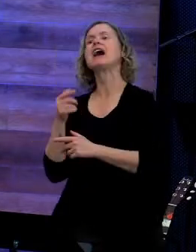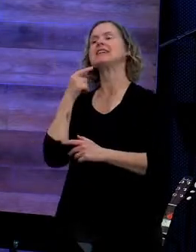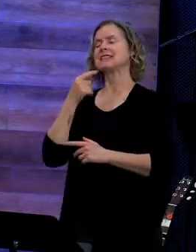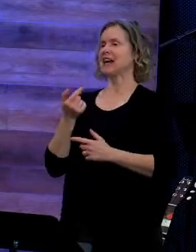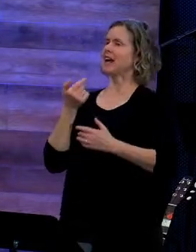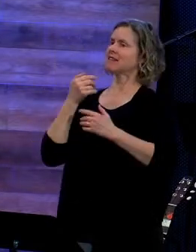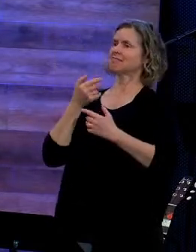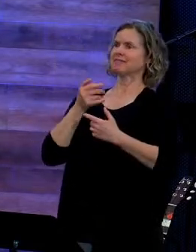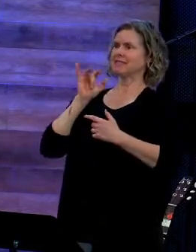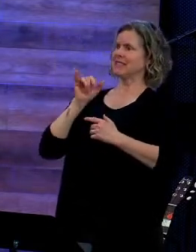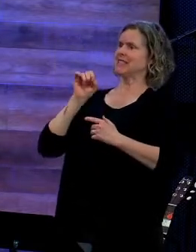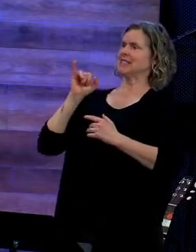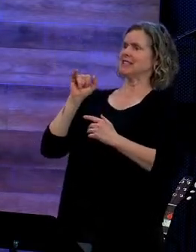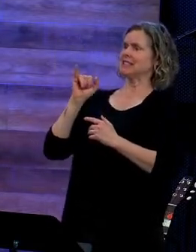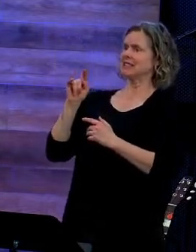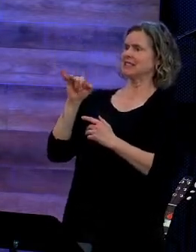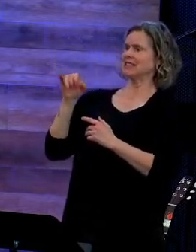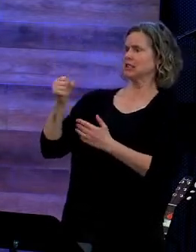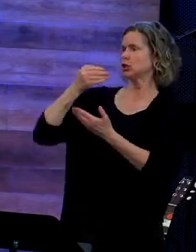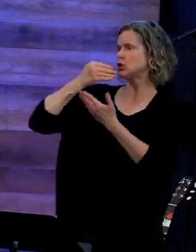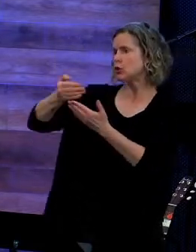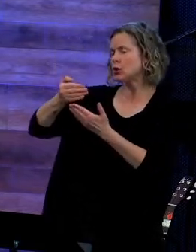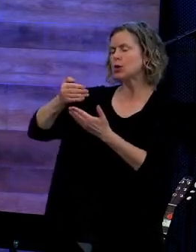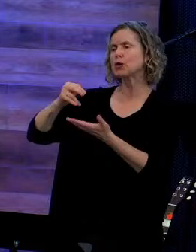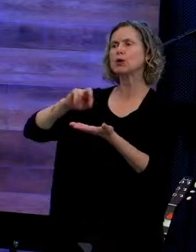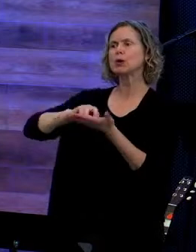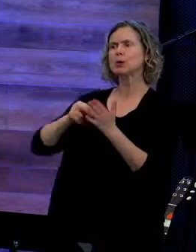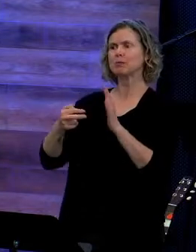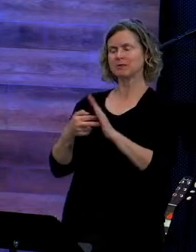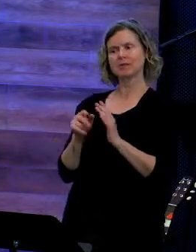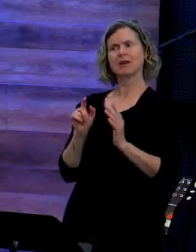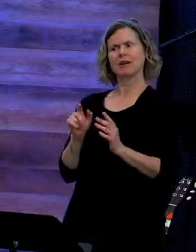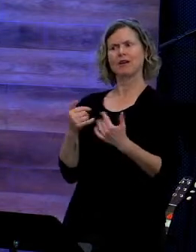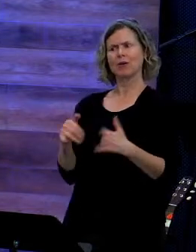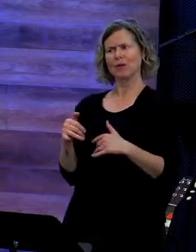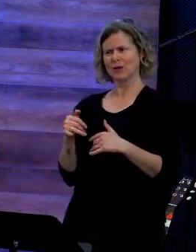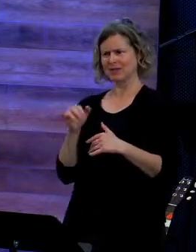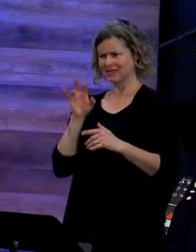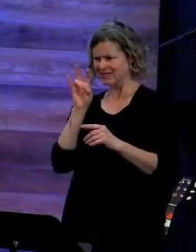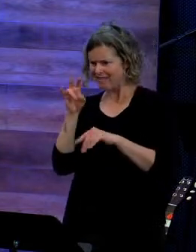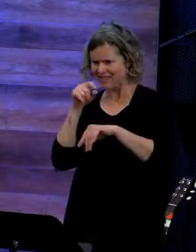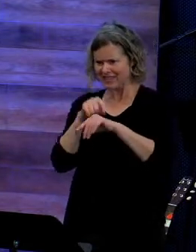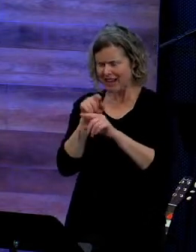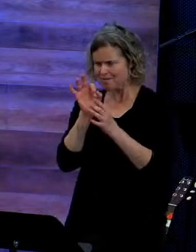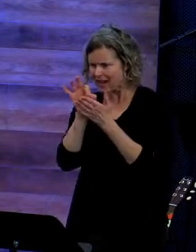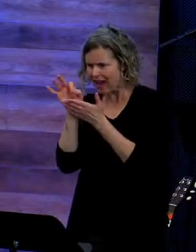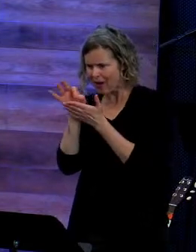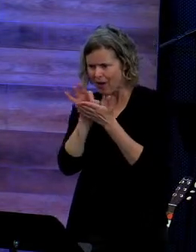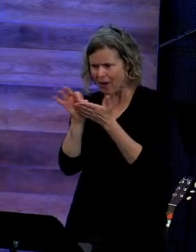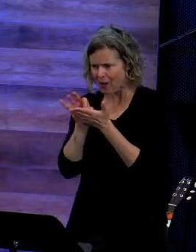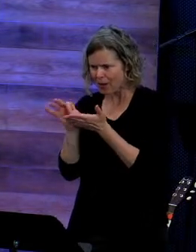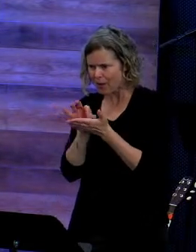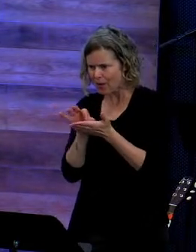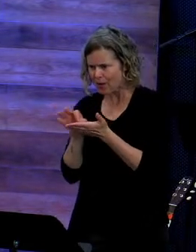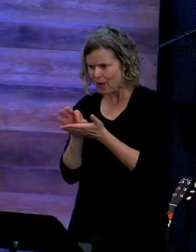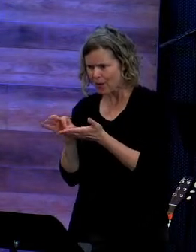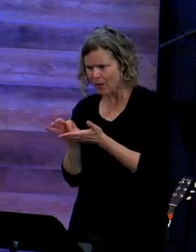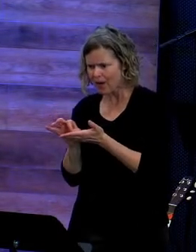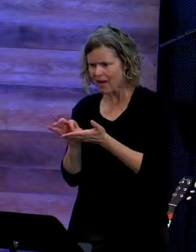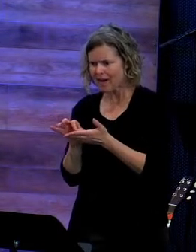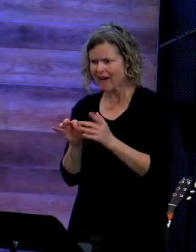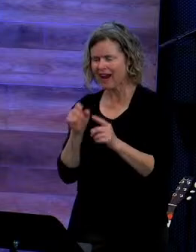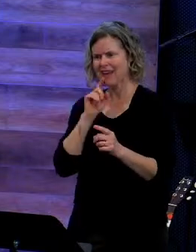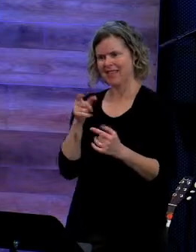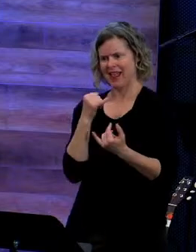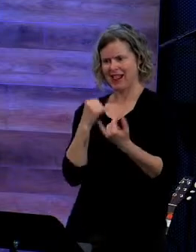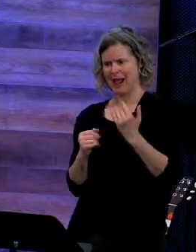to close it all off, the very last part of the last paragraph, which, like I said, we'll look at in a moment, has